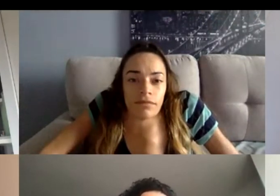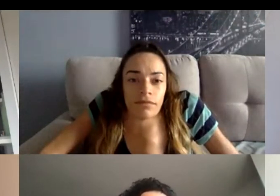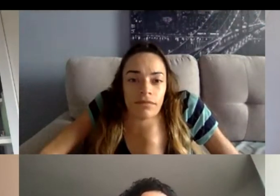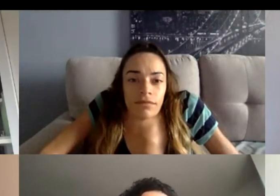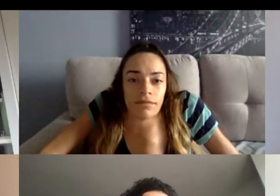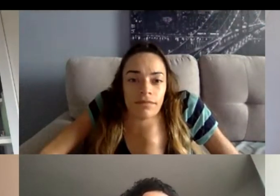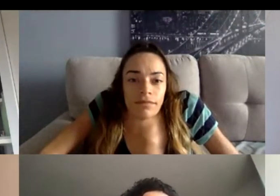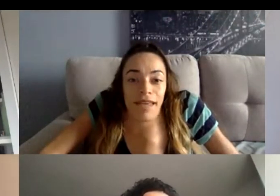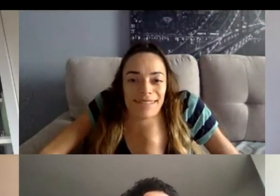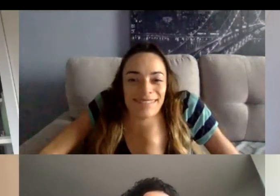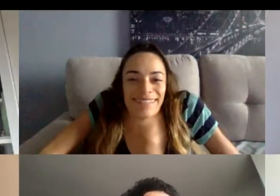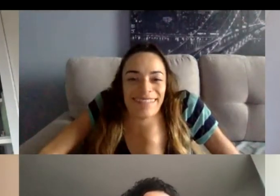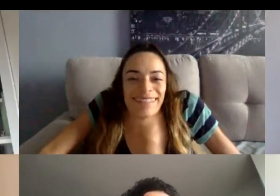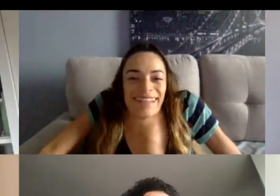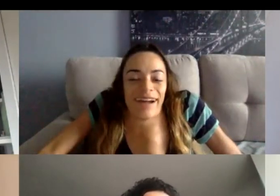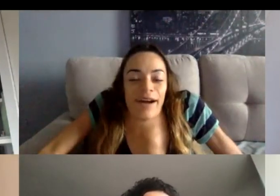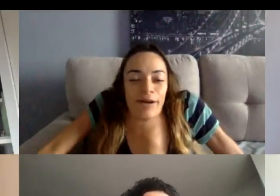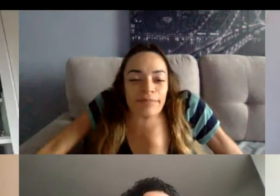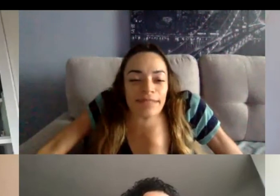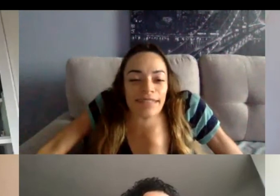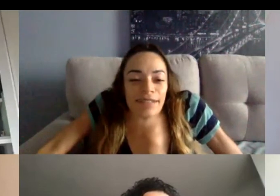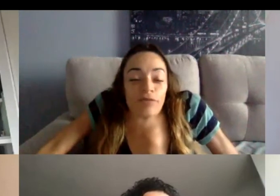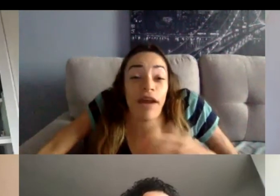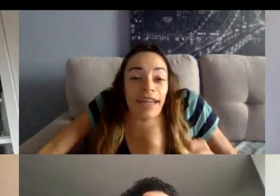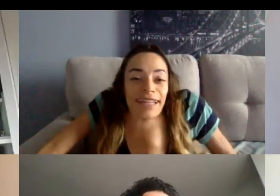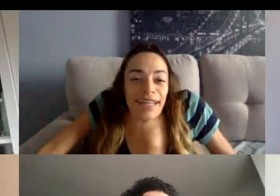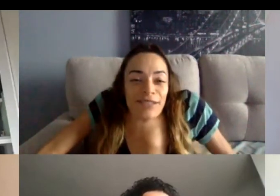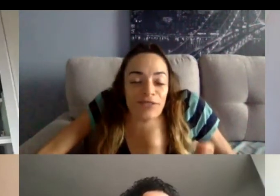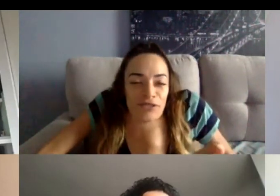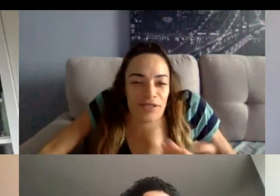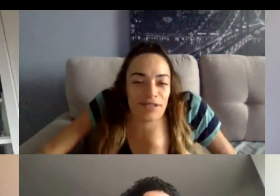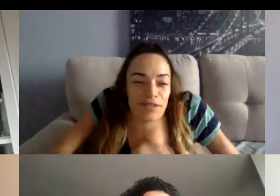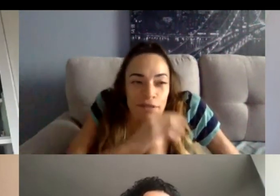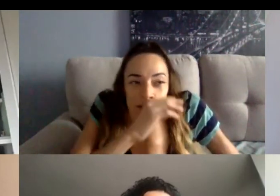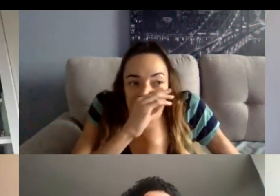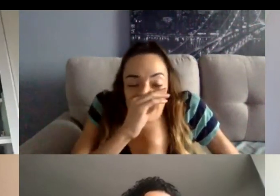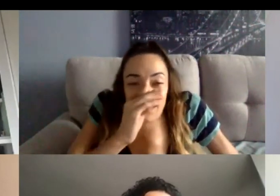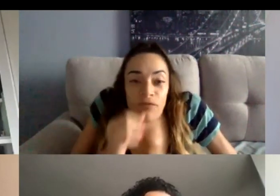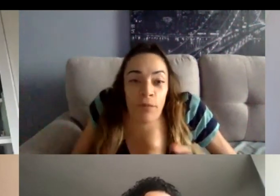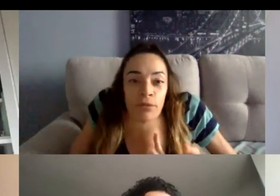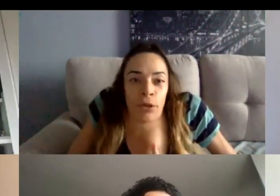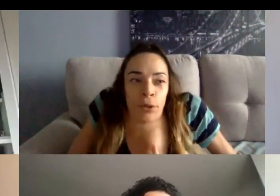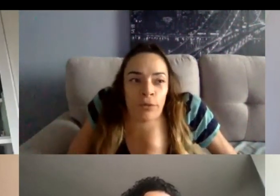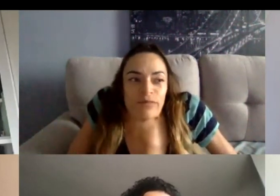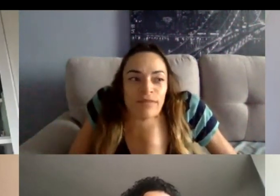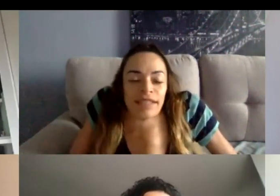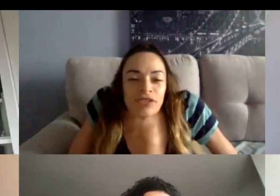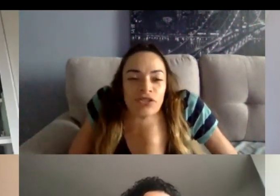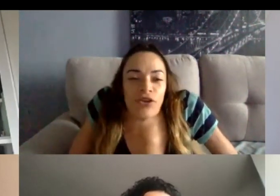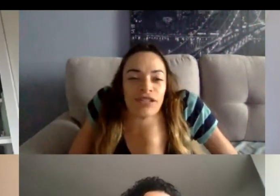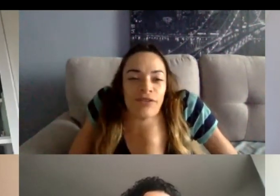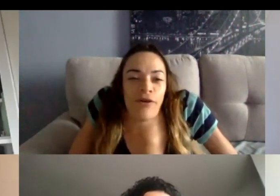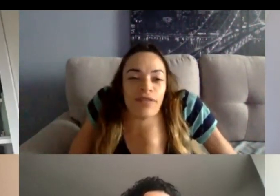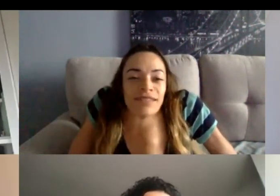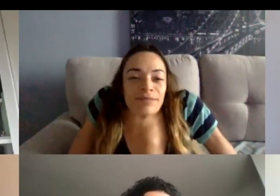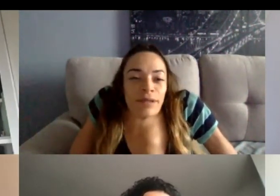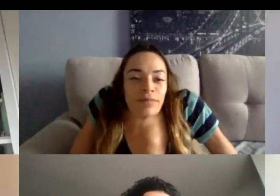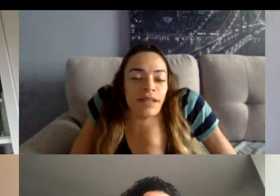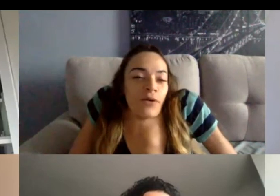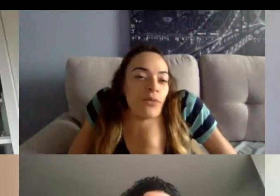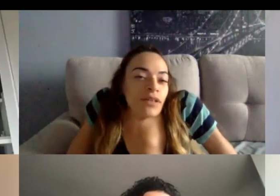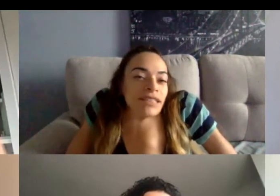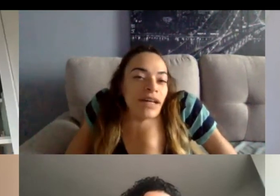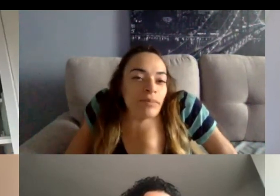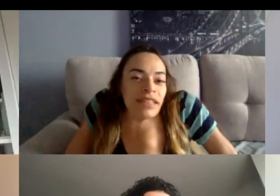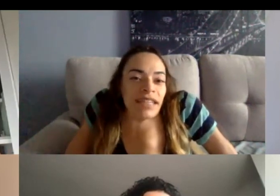you have something to say? Yes. Yes, I thought so. Right, and just to to stem from you, it started off as maybe